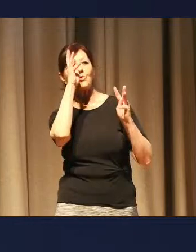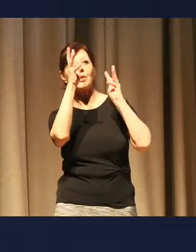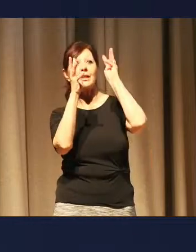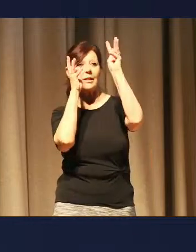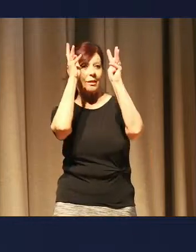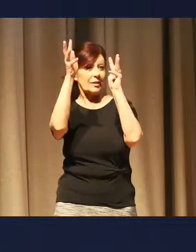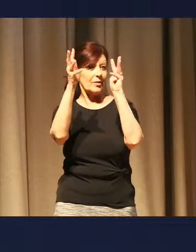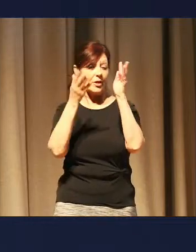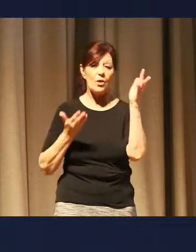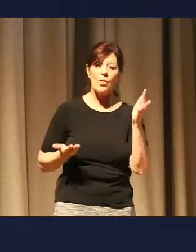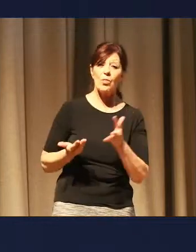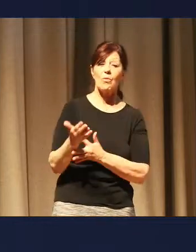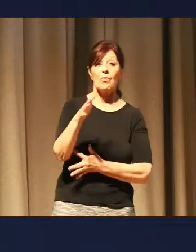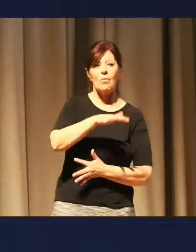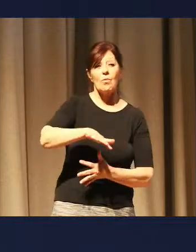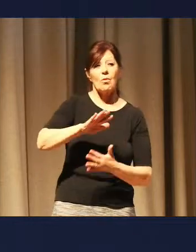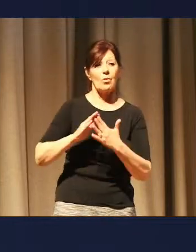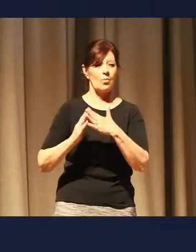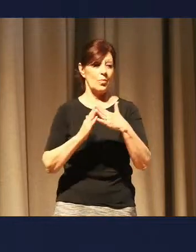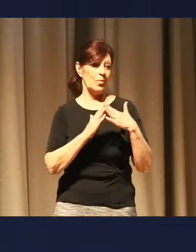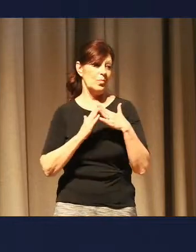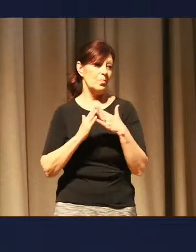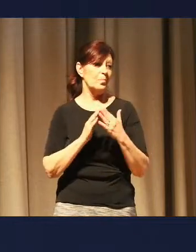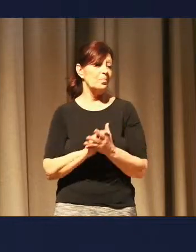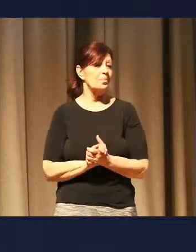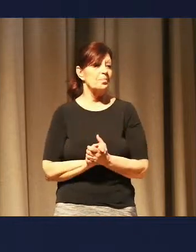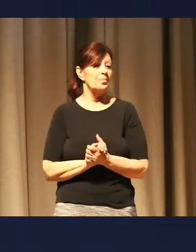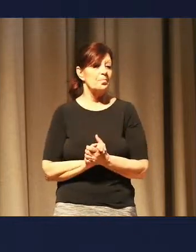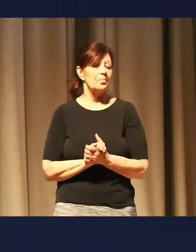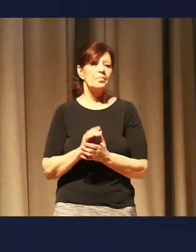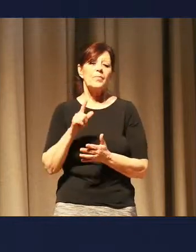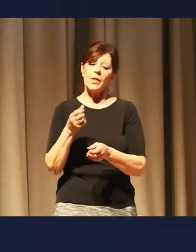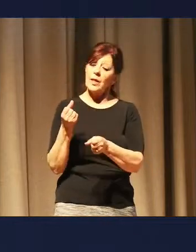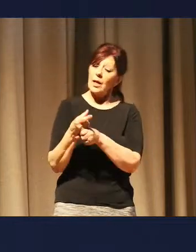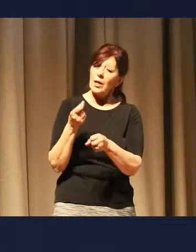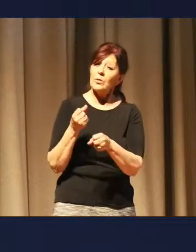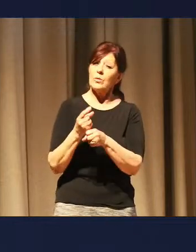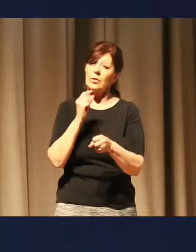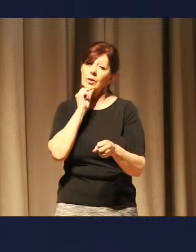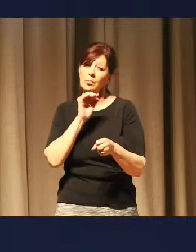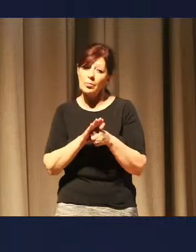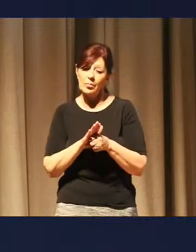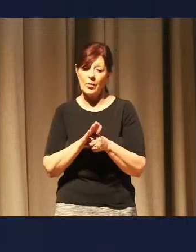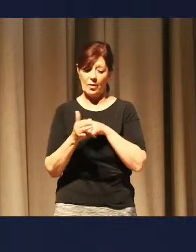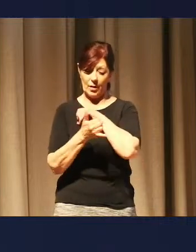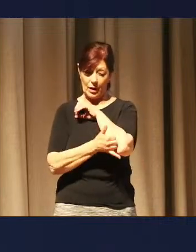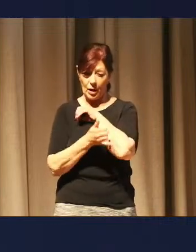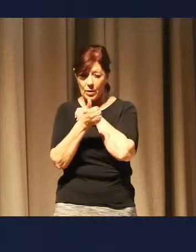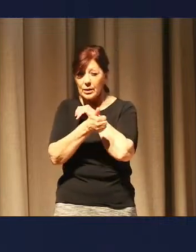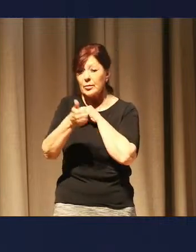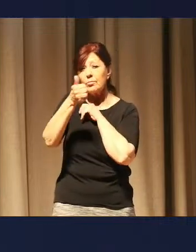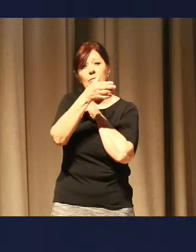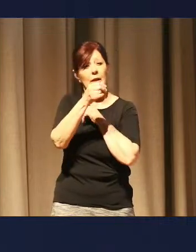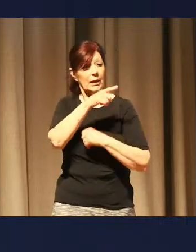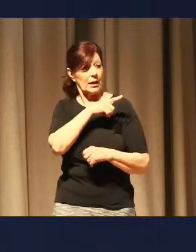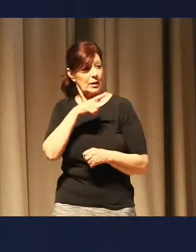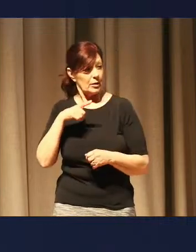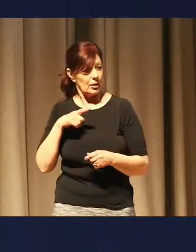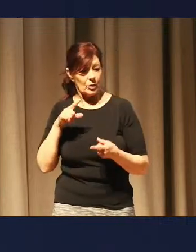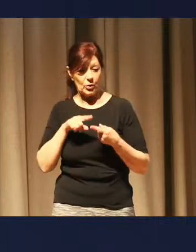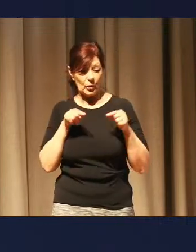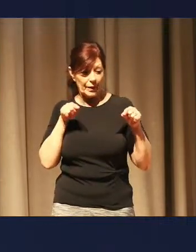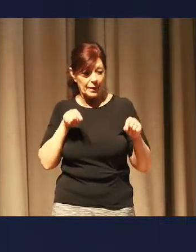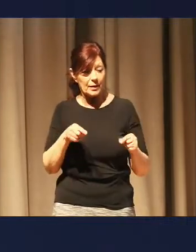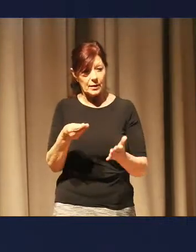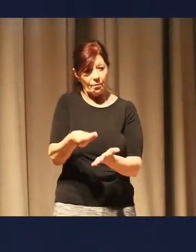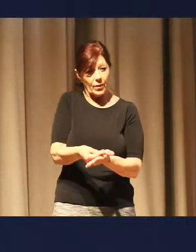creativity throughout our community. The annual commitment of the county executive and the legislator to this